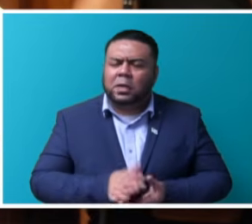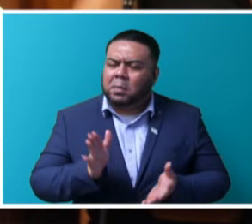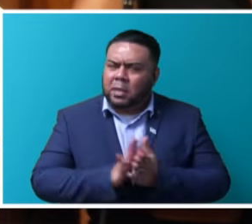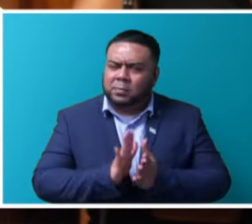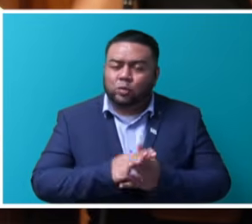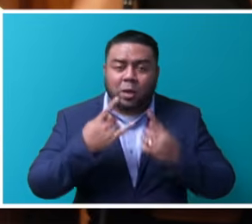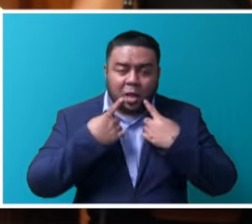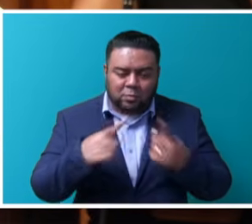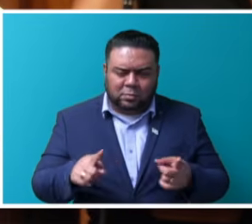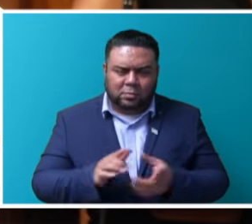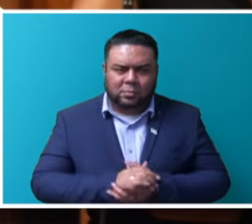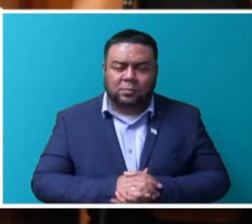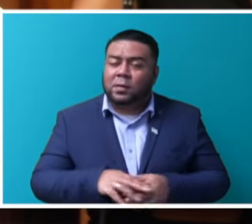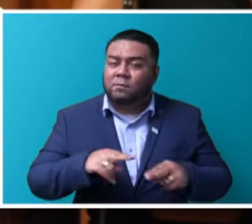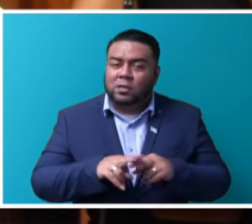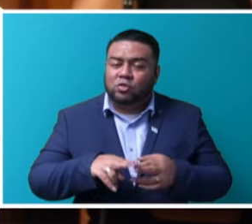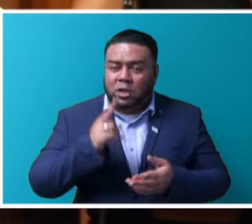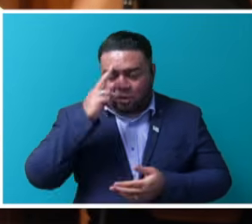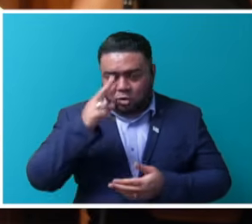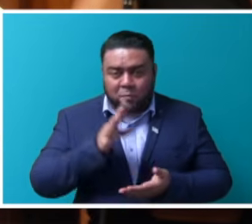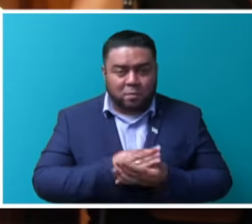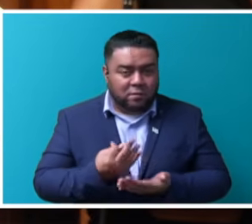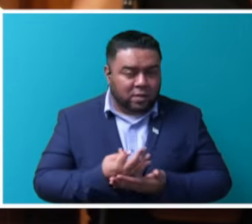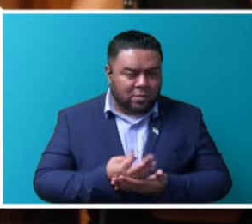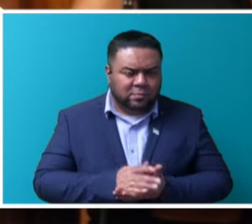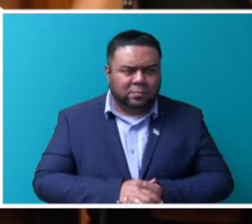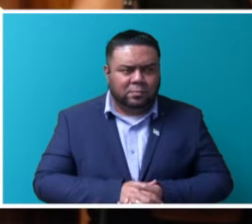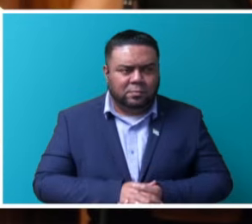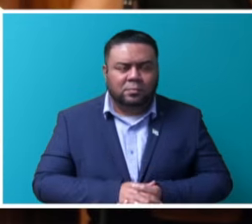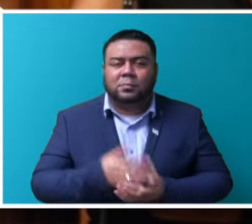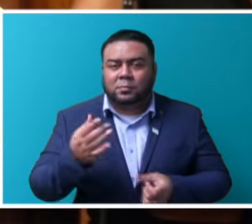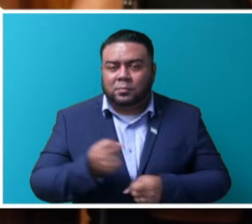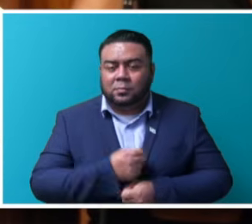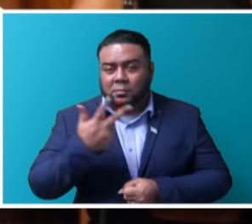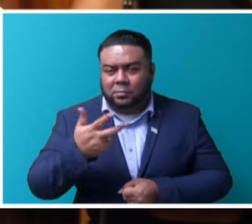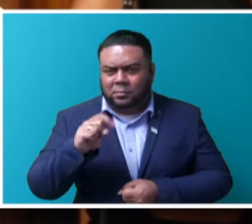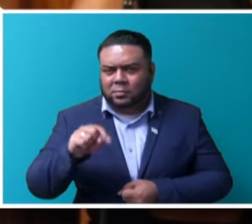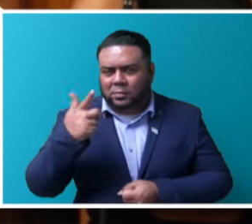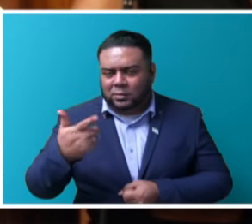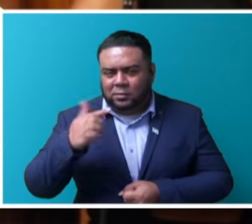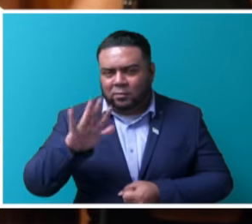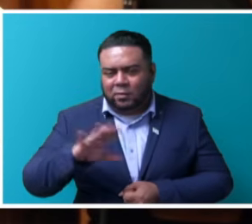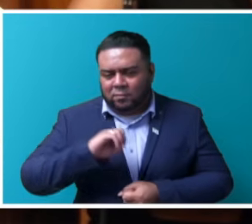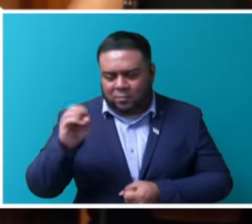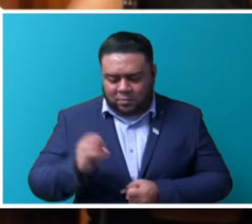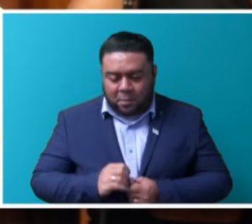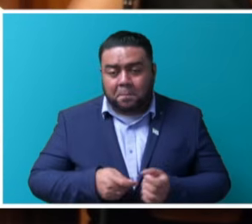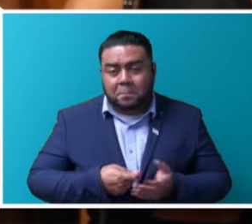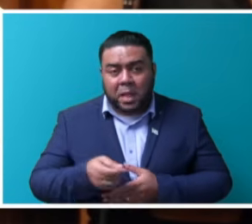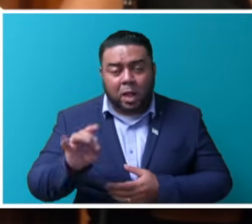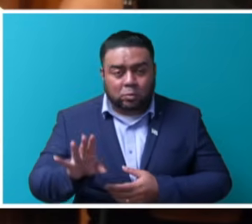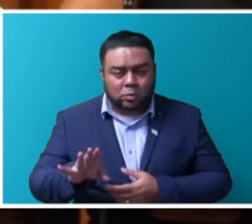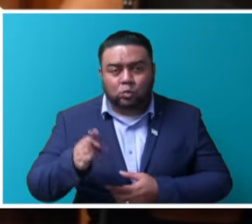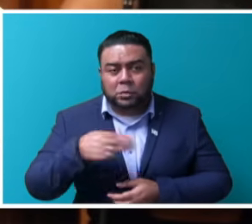to announce that the Fiji National Provident Fund will make a 8.75% interest payout to